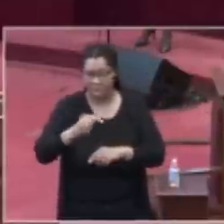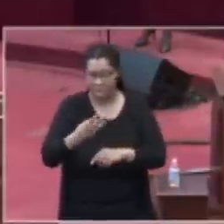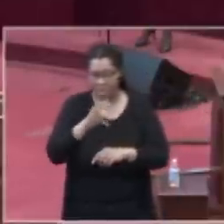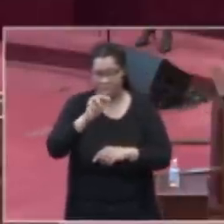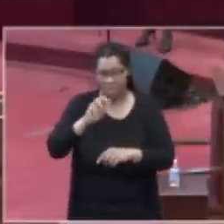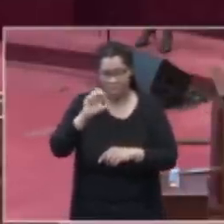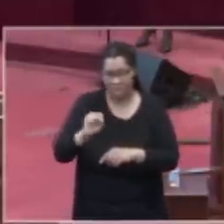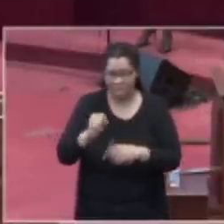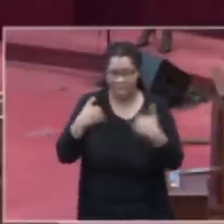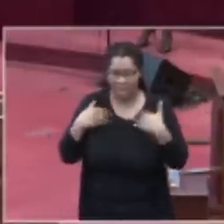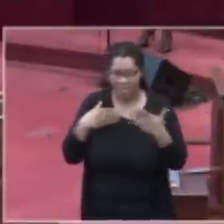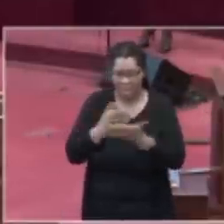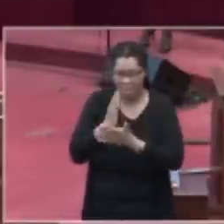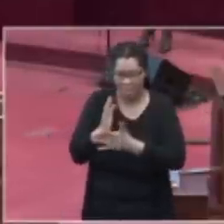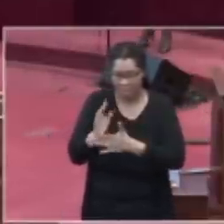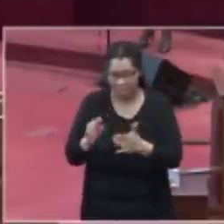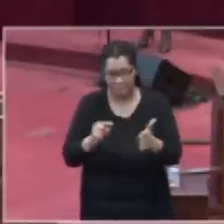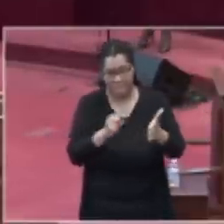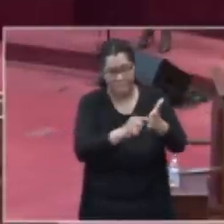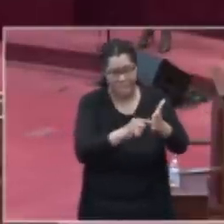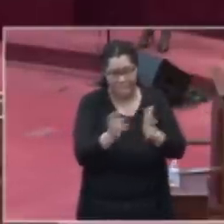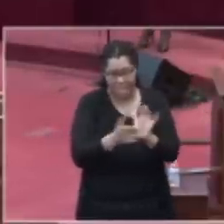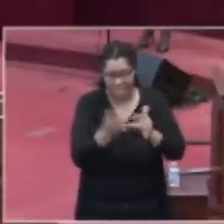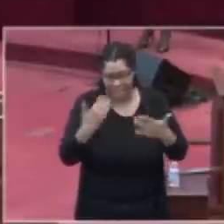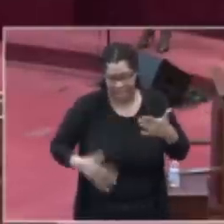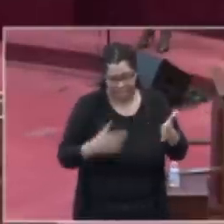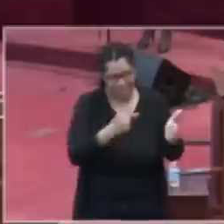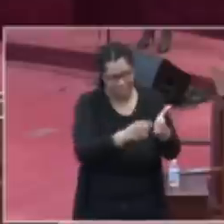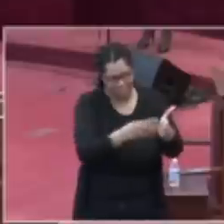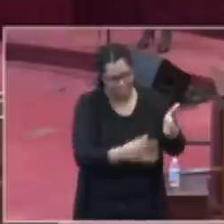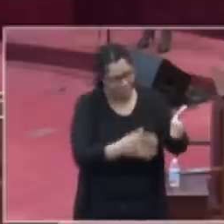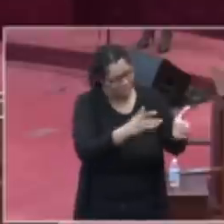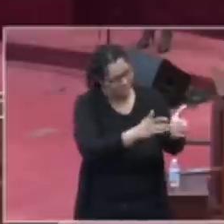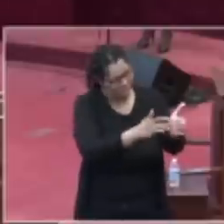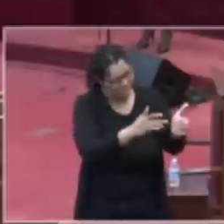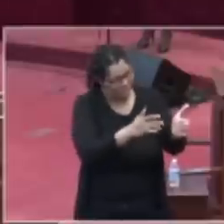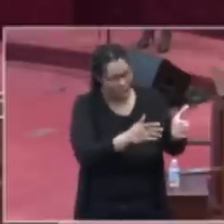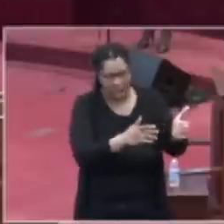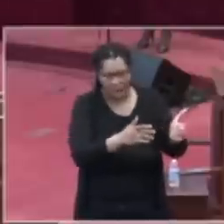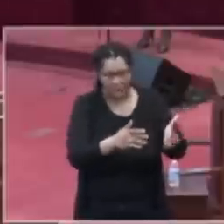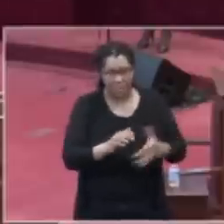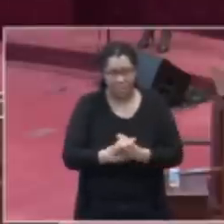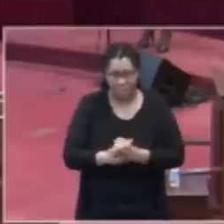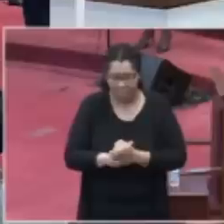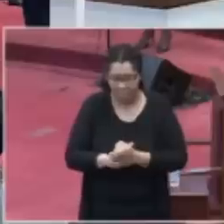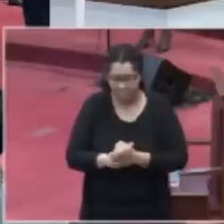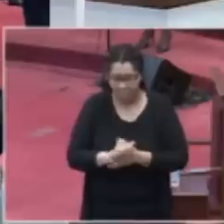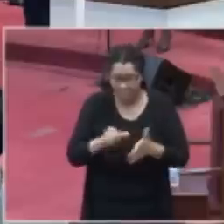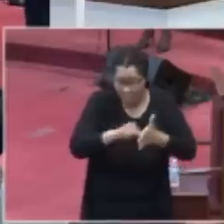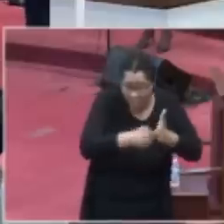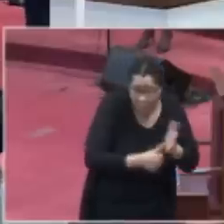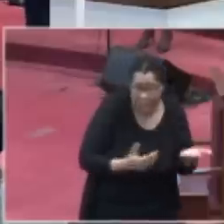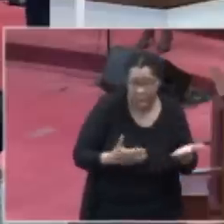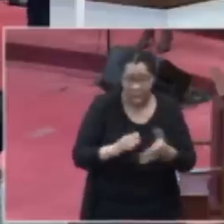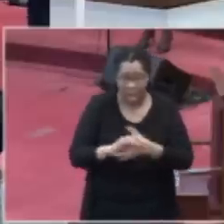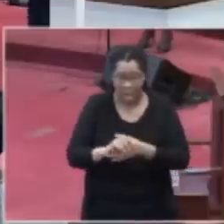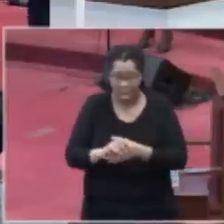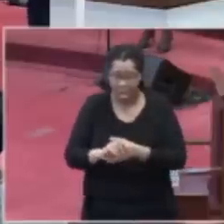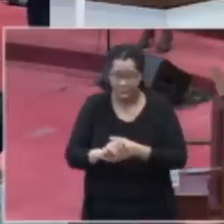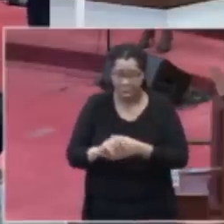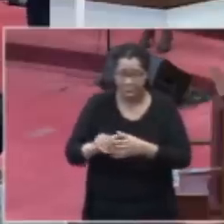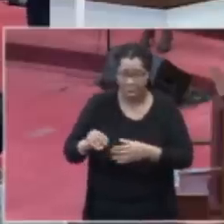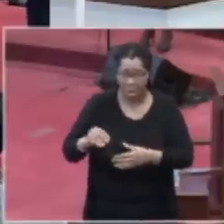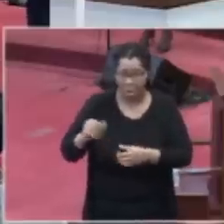given the privilege to stick his finger in Jesus' hands where the nails had been pressed, or to stick his fist